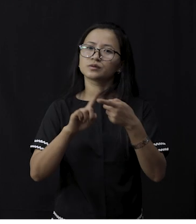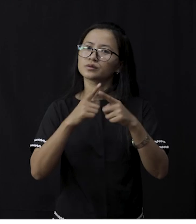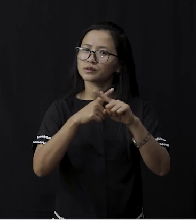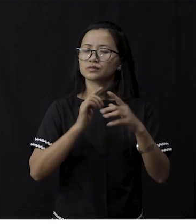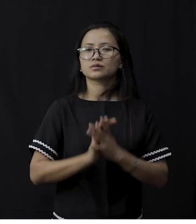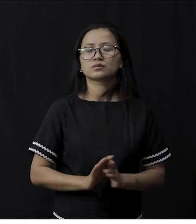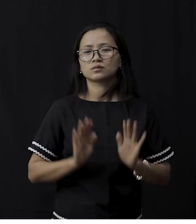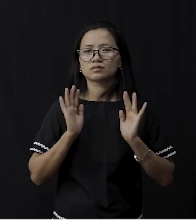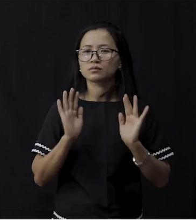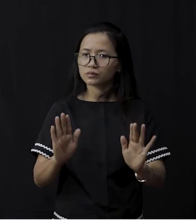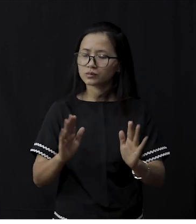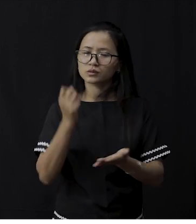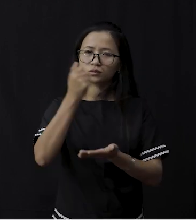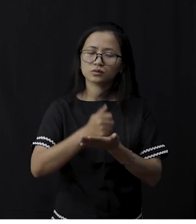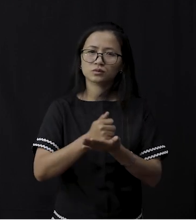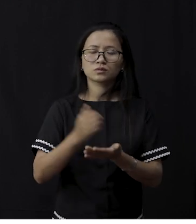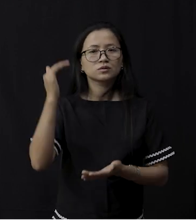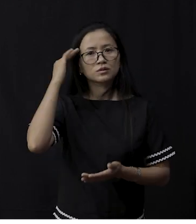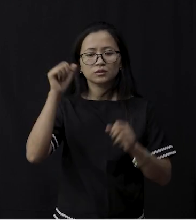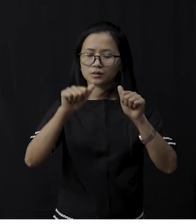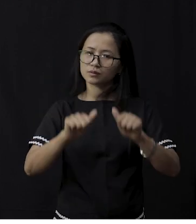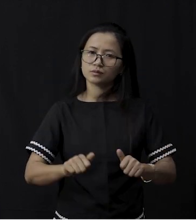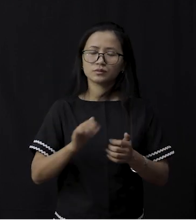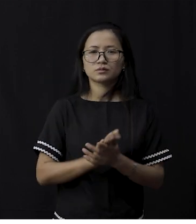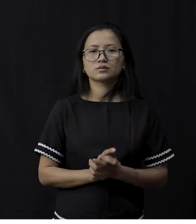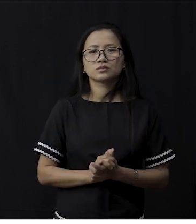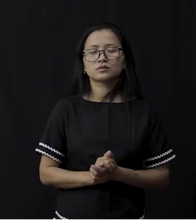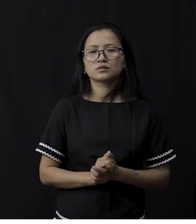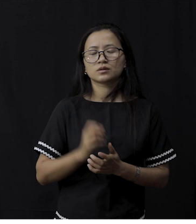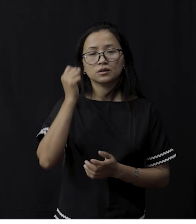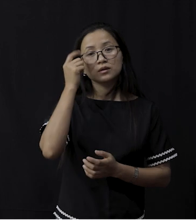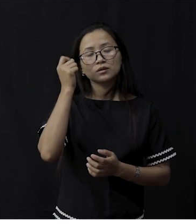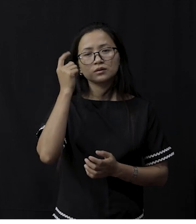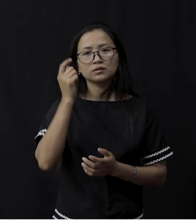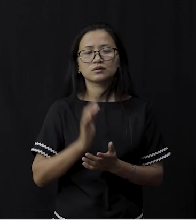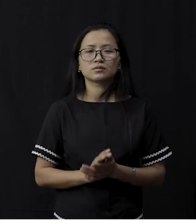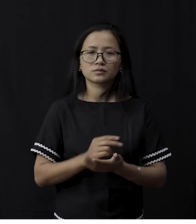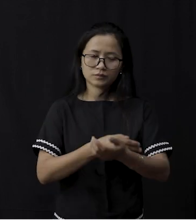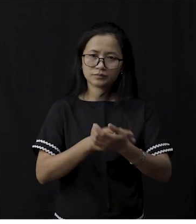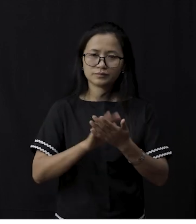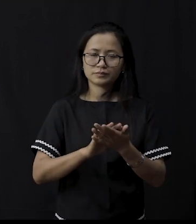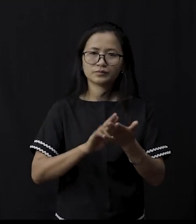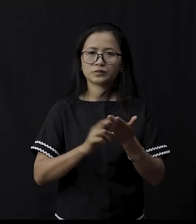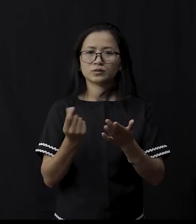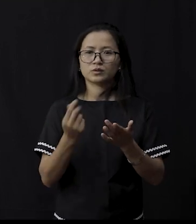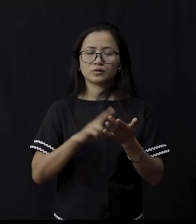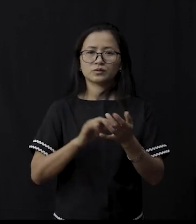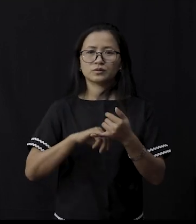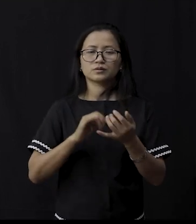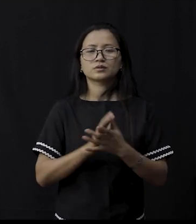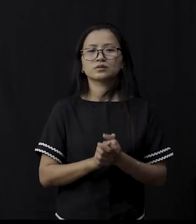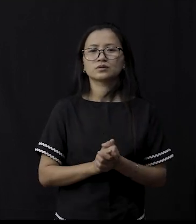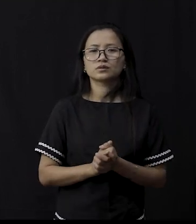exercise, you must and you should be now able to understand the nouns.